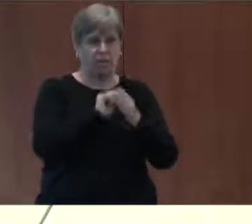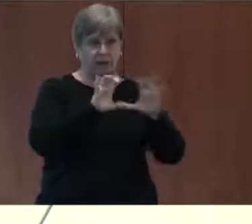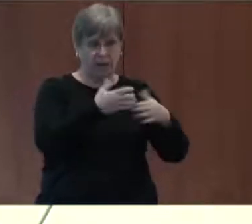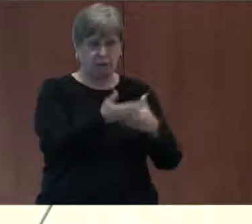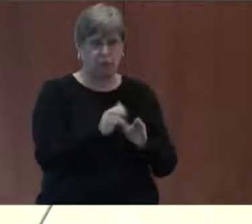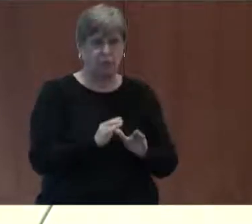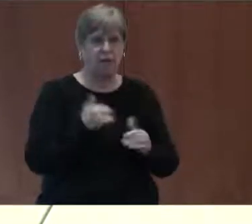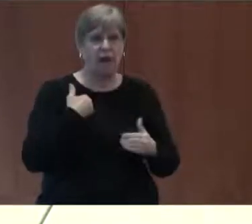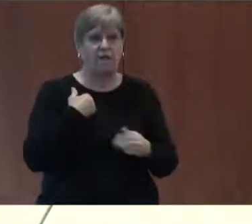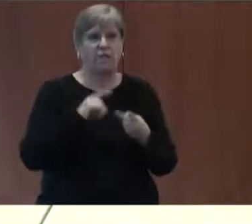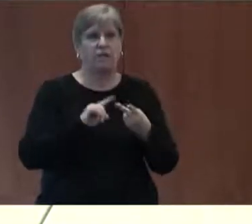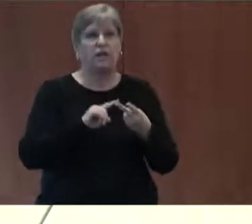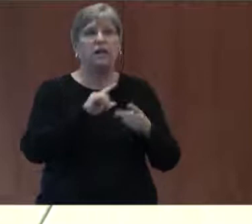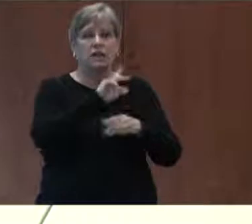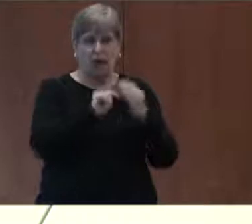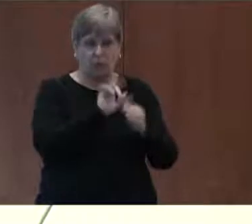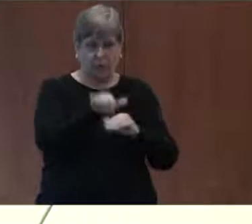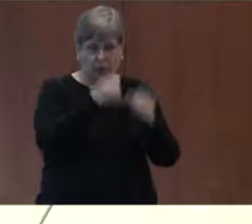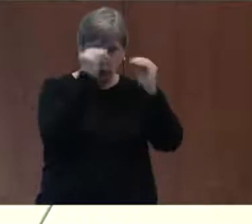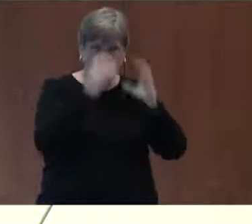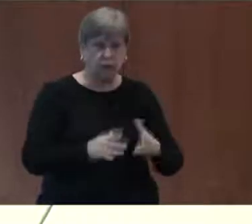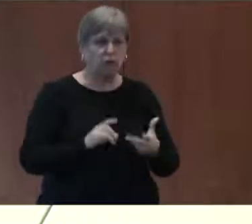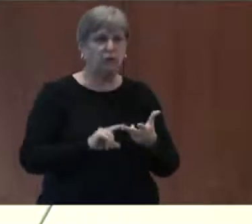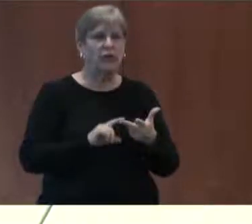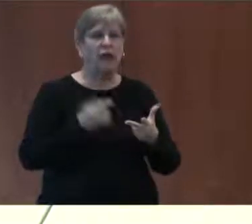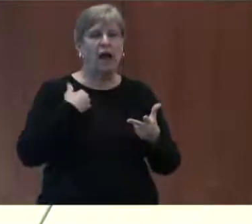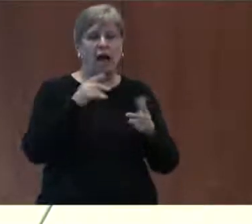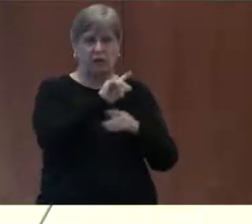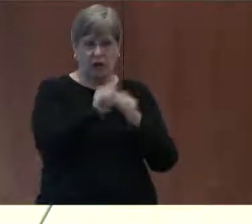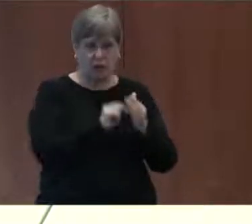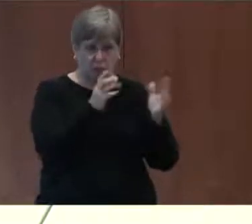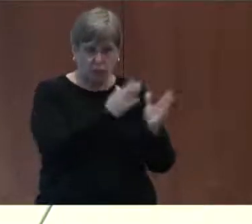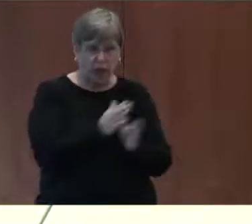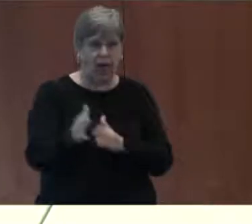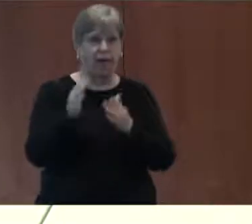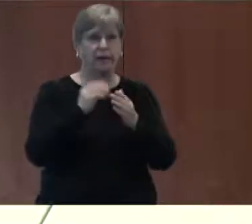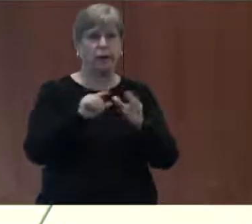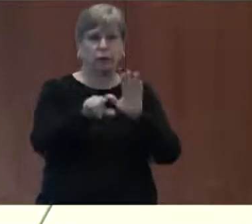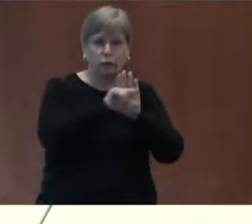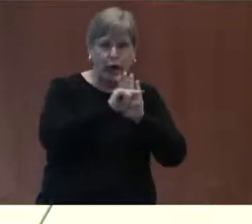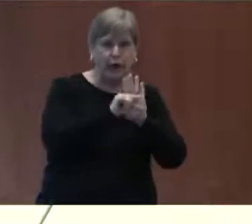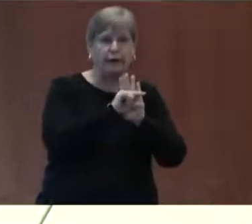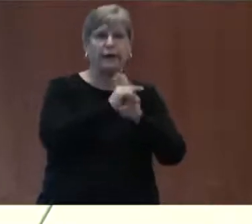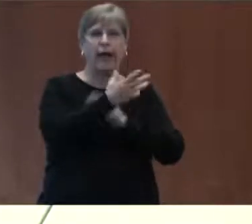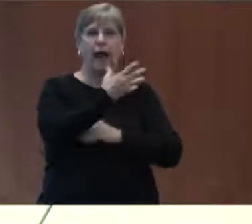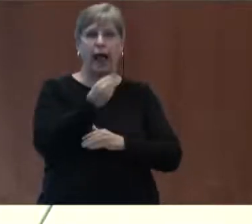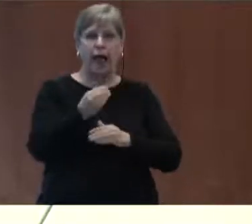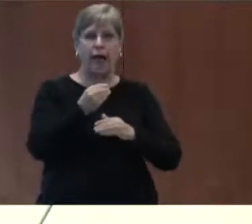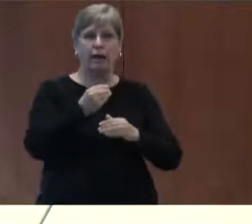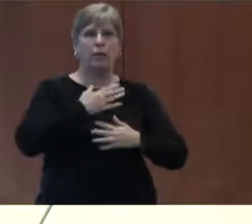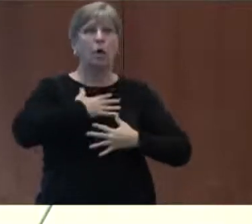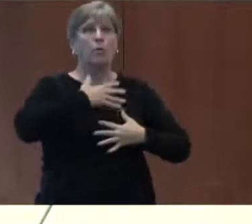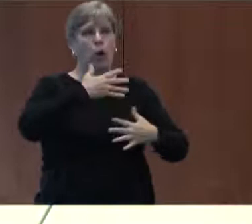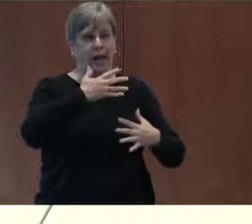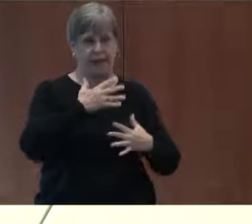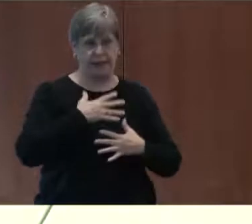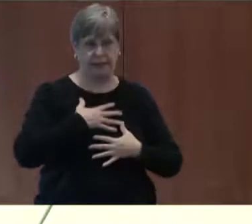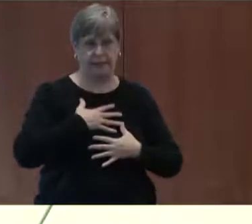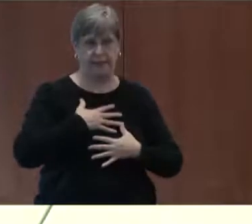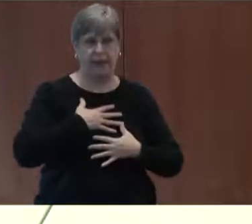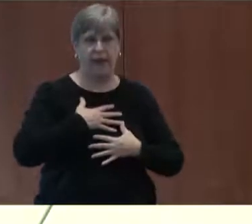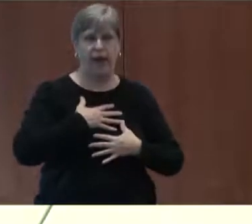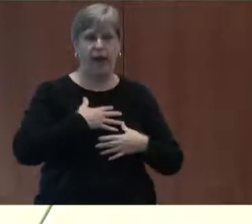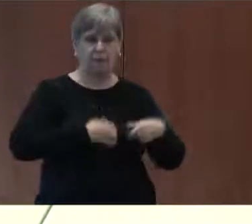classrooms, to have time with other teachers, to have time to plan and to grade and just take a breath and take a